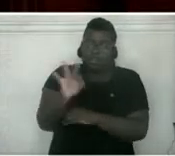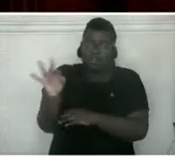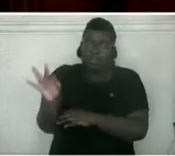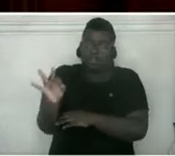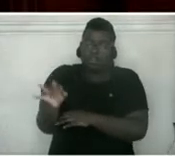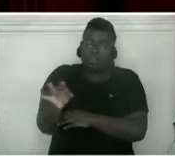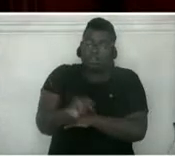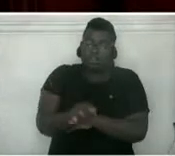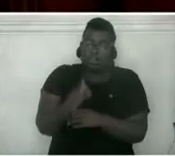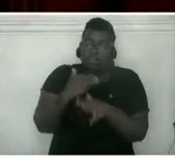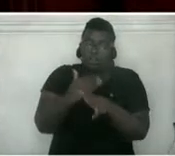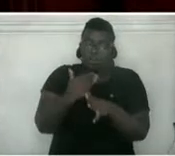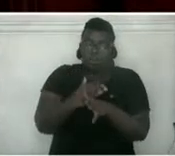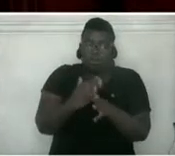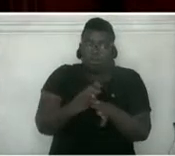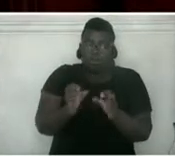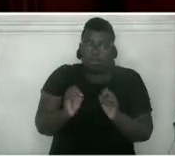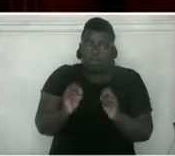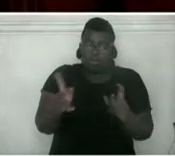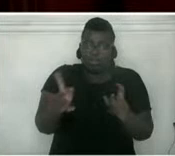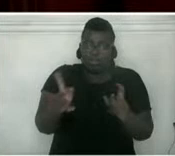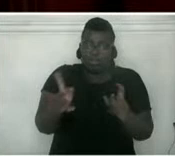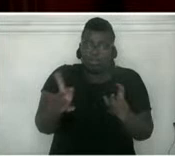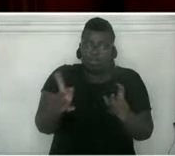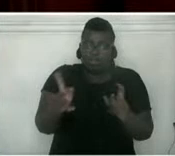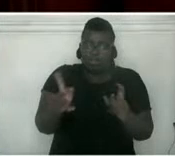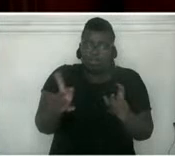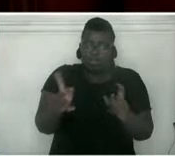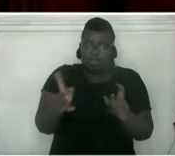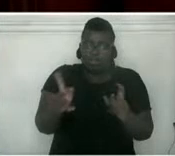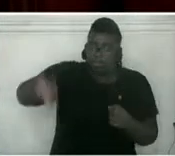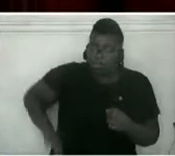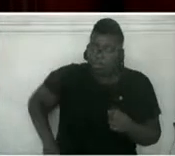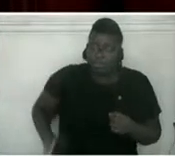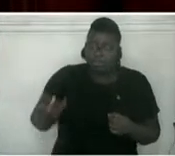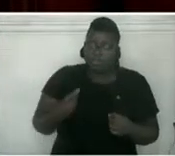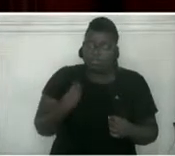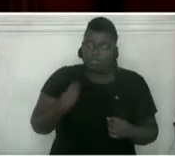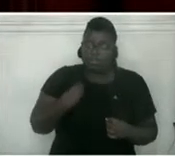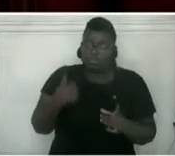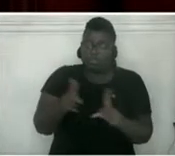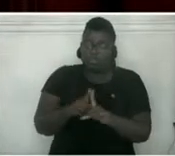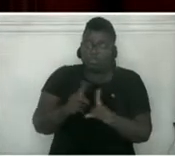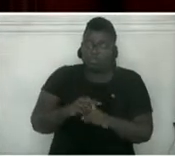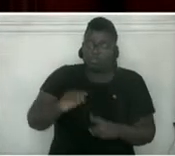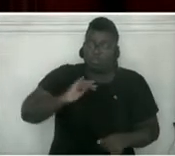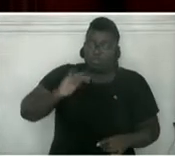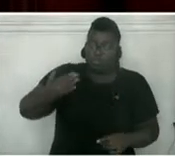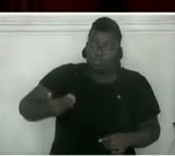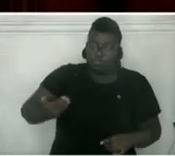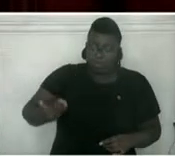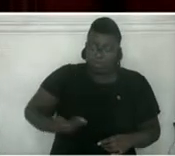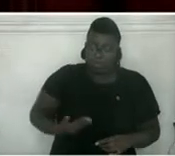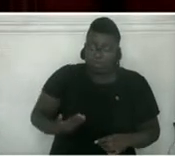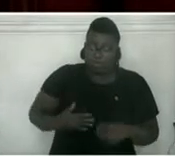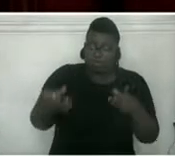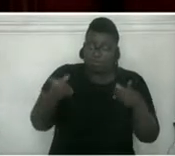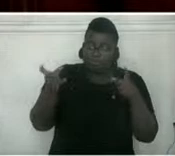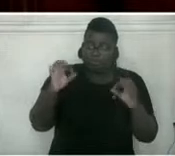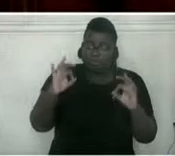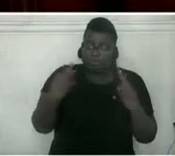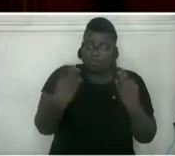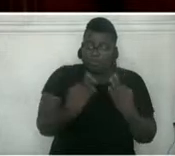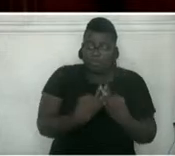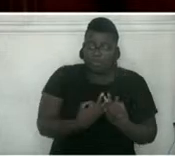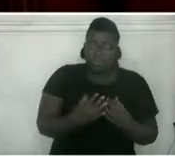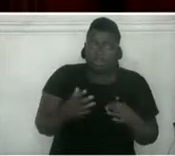233,000 work opportunities to benefit mainly young people and women-headed families. In the next